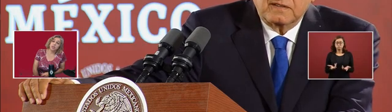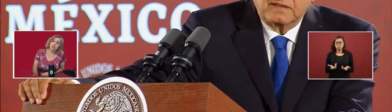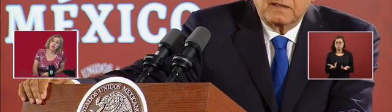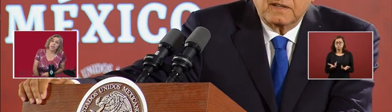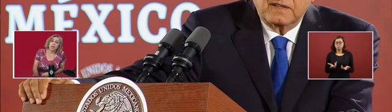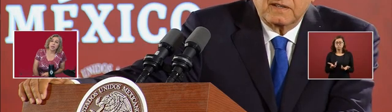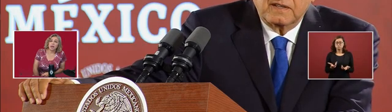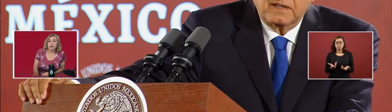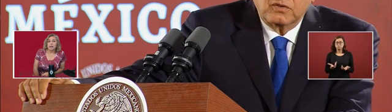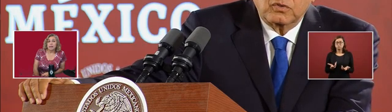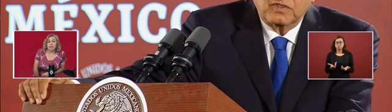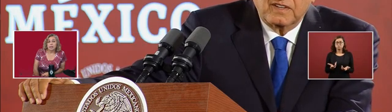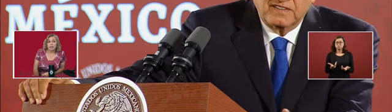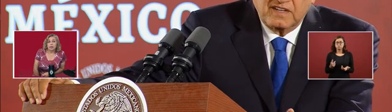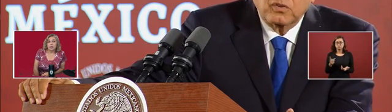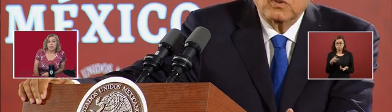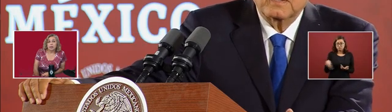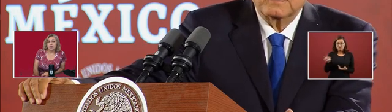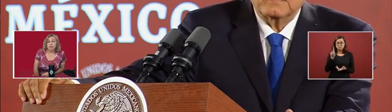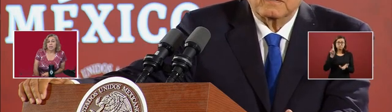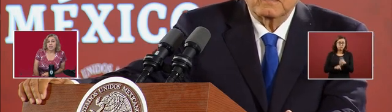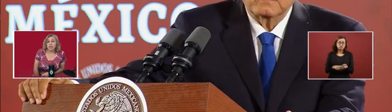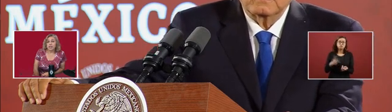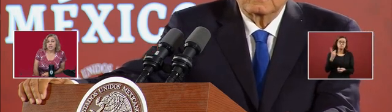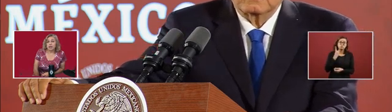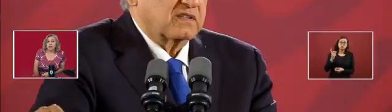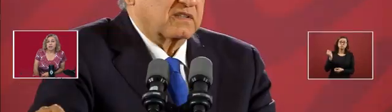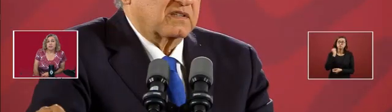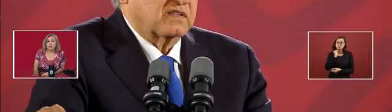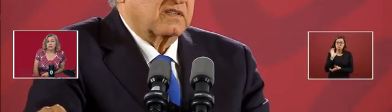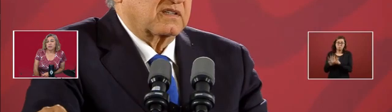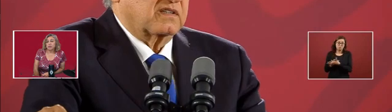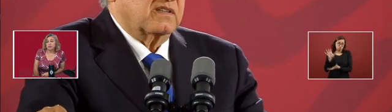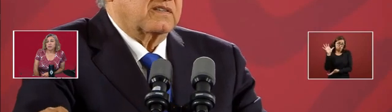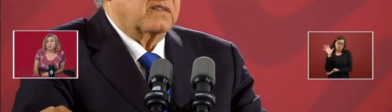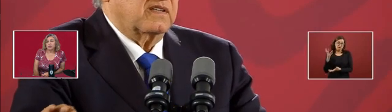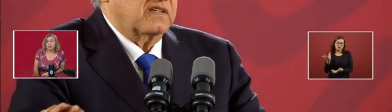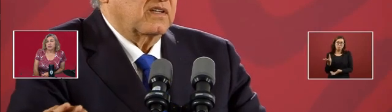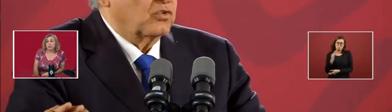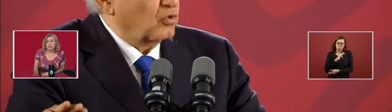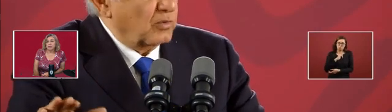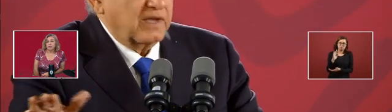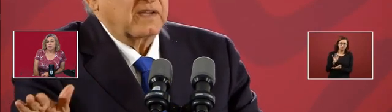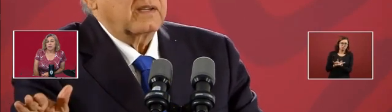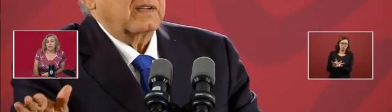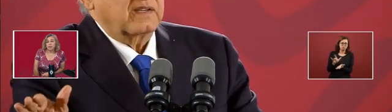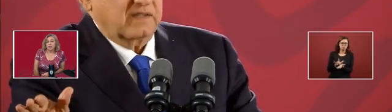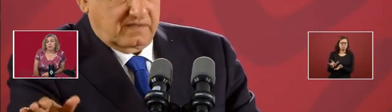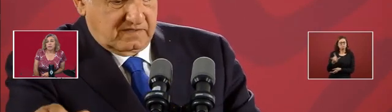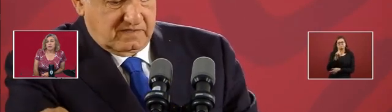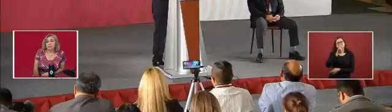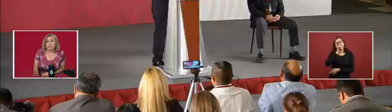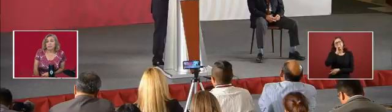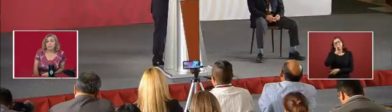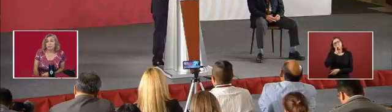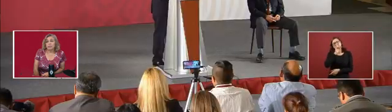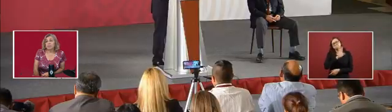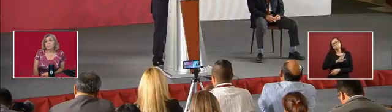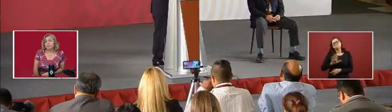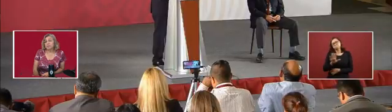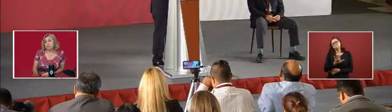of possible conflict of interest, where Felipe Borrego has